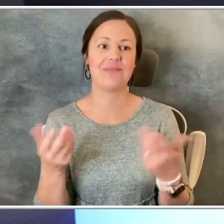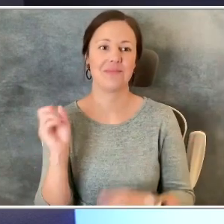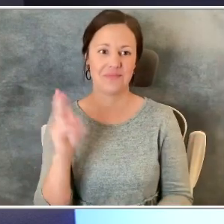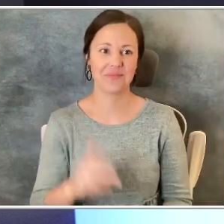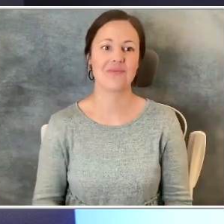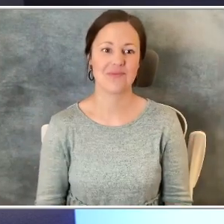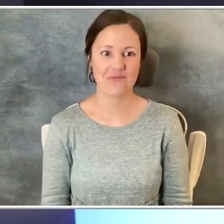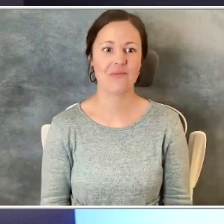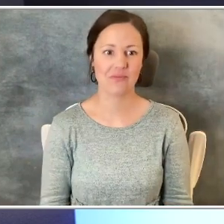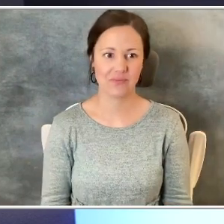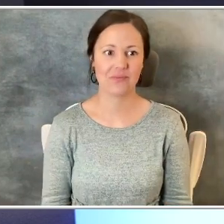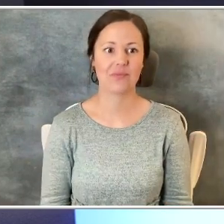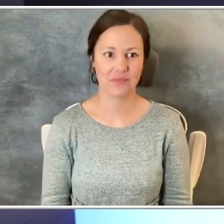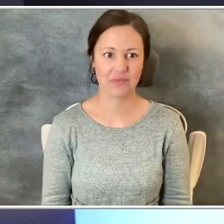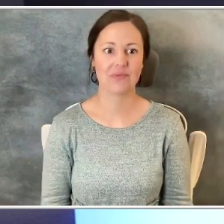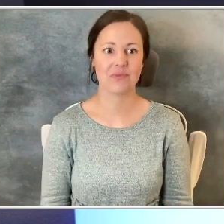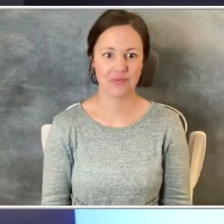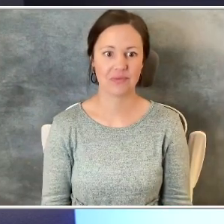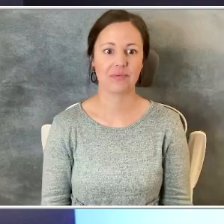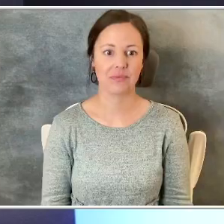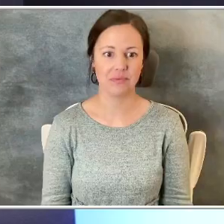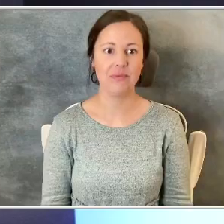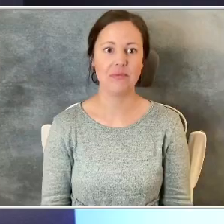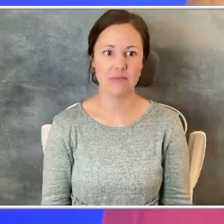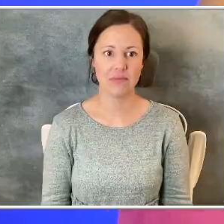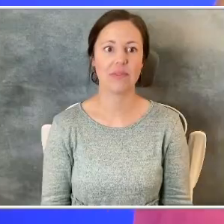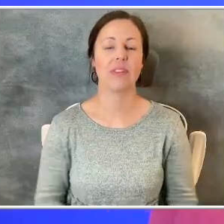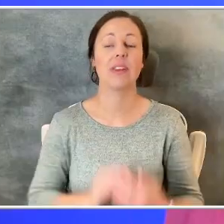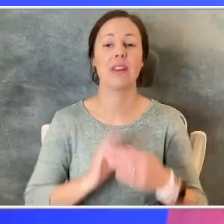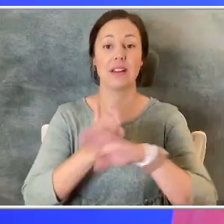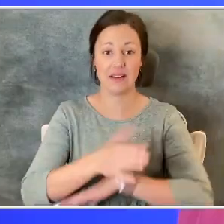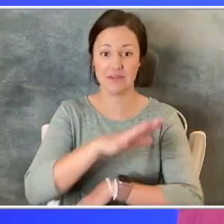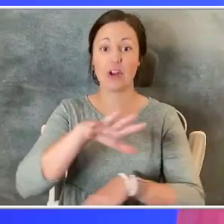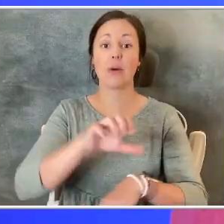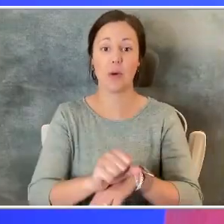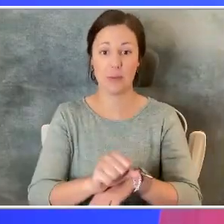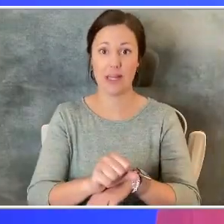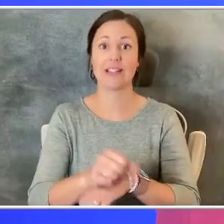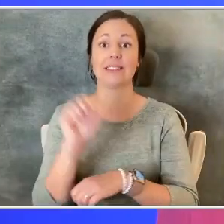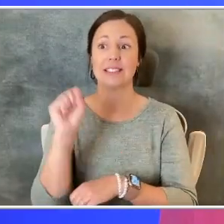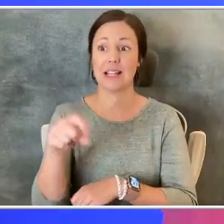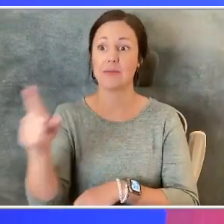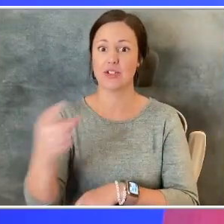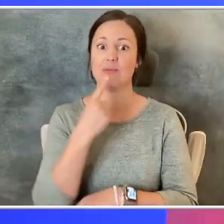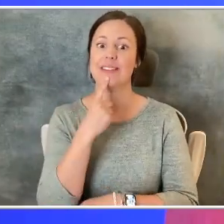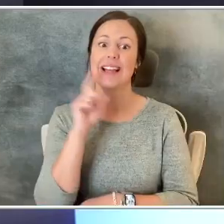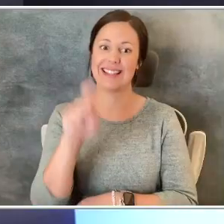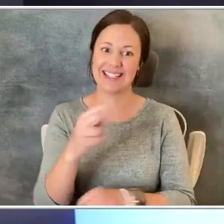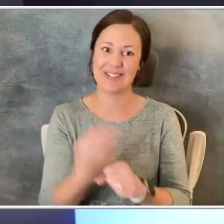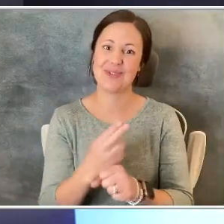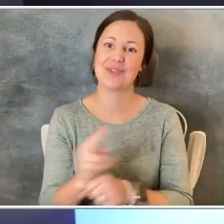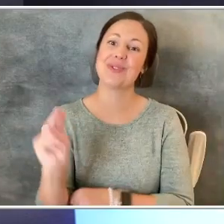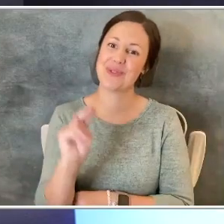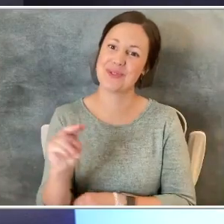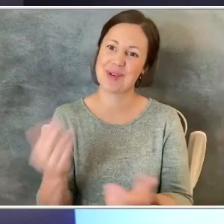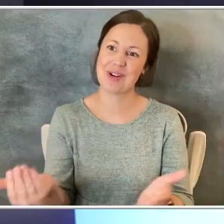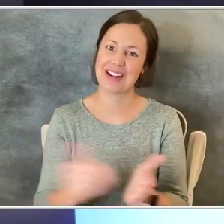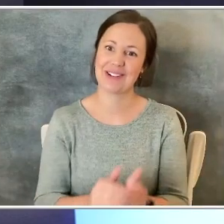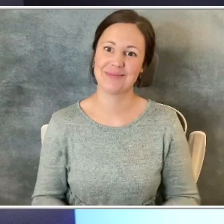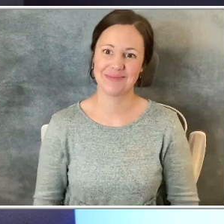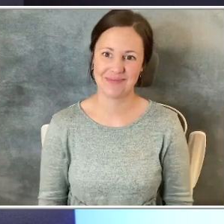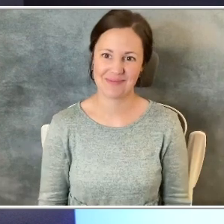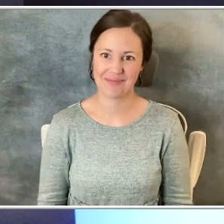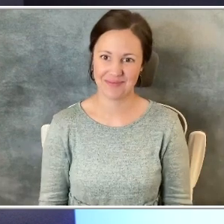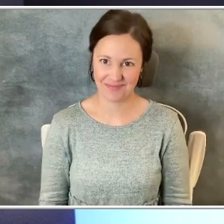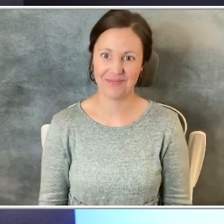I've seen that one. The post appointment, she was get back on the nuggleberry. All right, nuggleberry. Here we